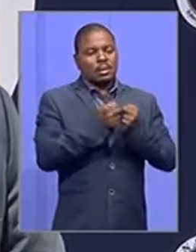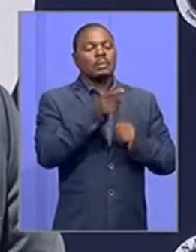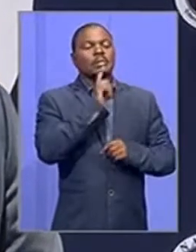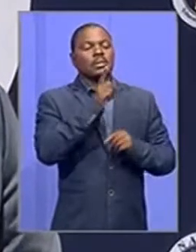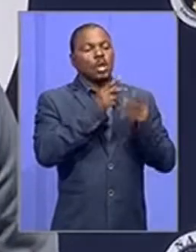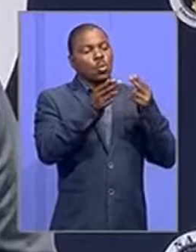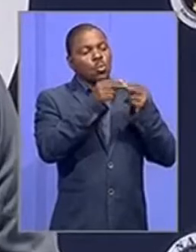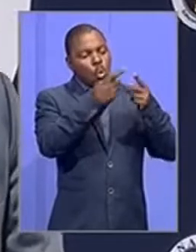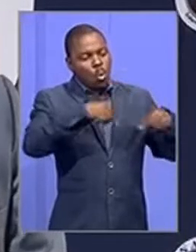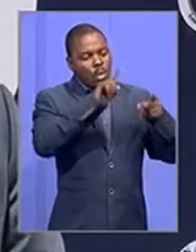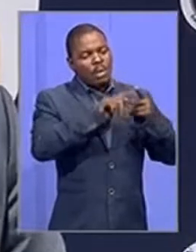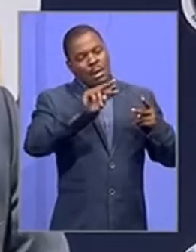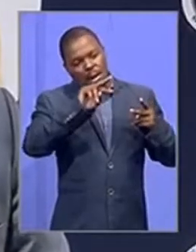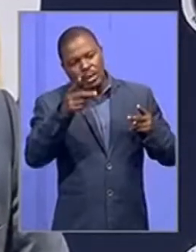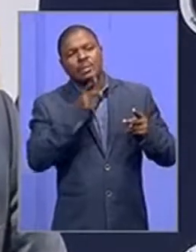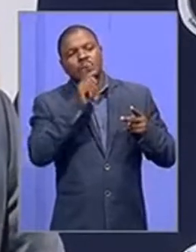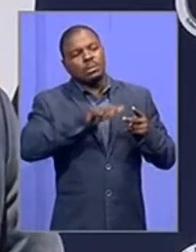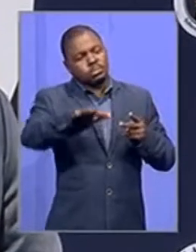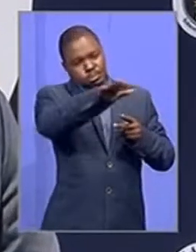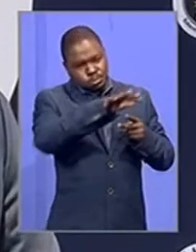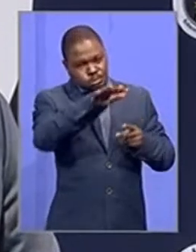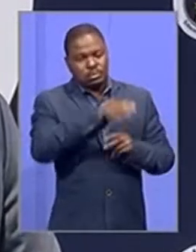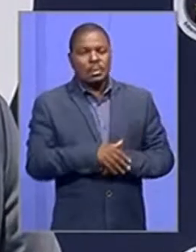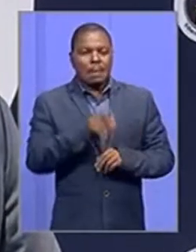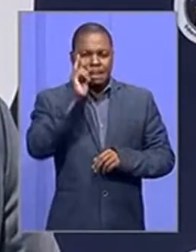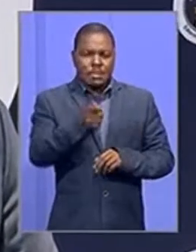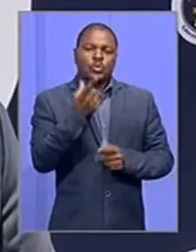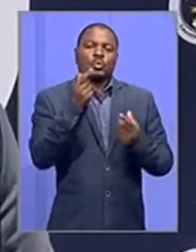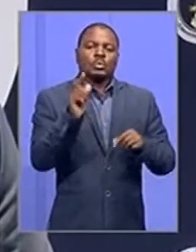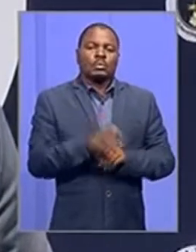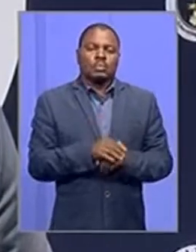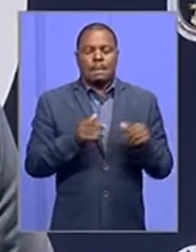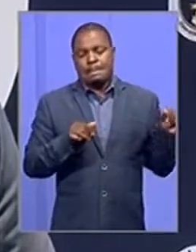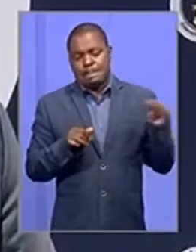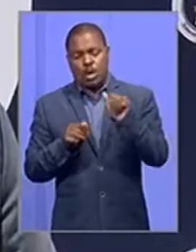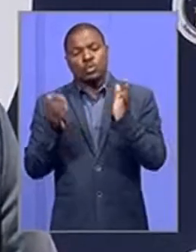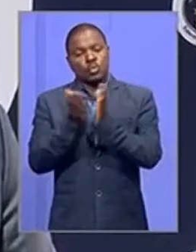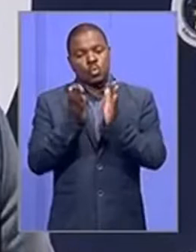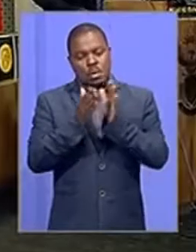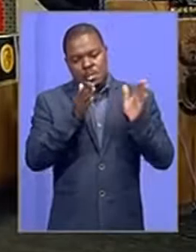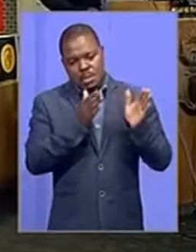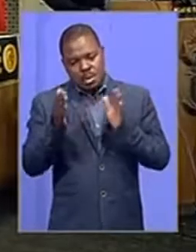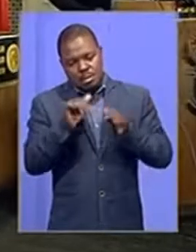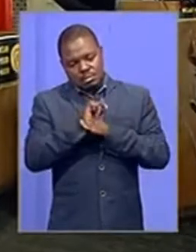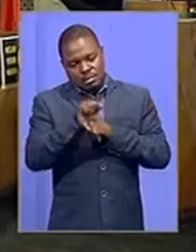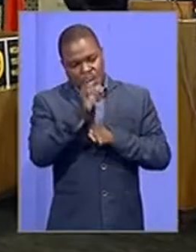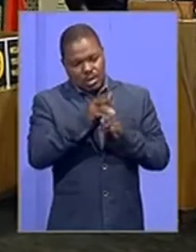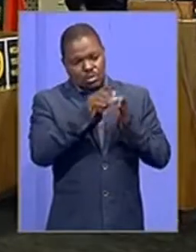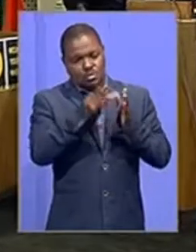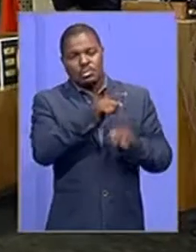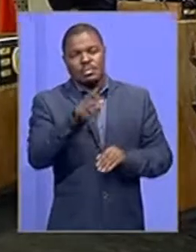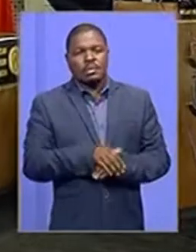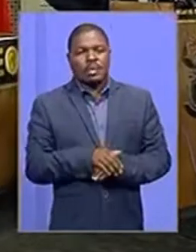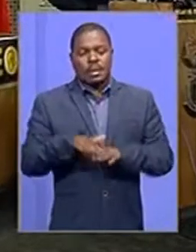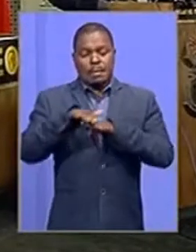Union and all other teachers in particular should be able to go back to school and prepare learners. Letona la Thuto ya Motheo